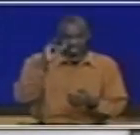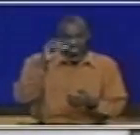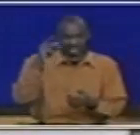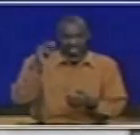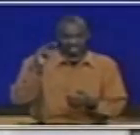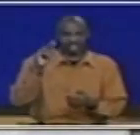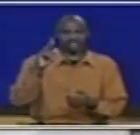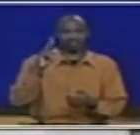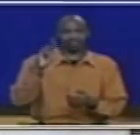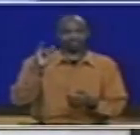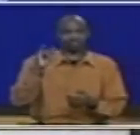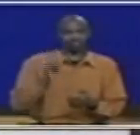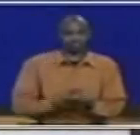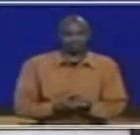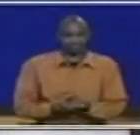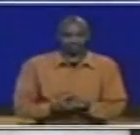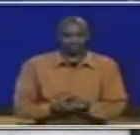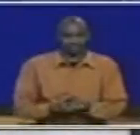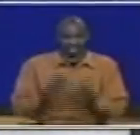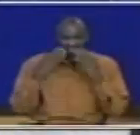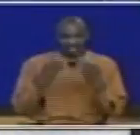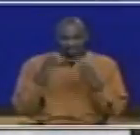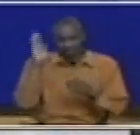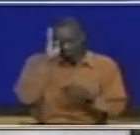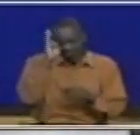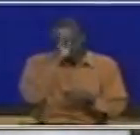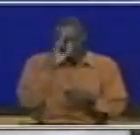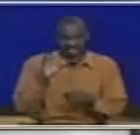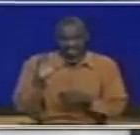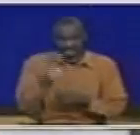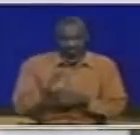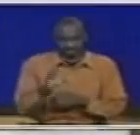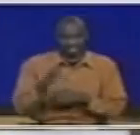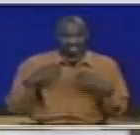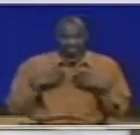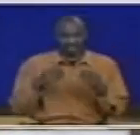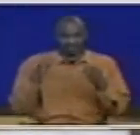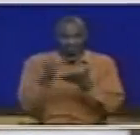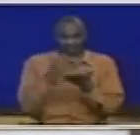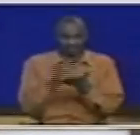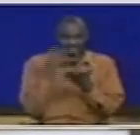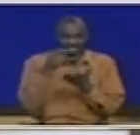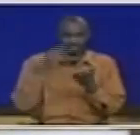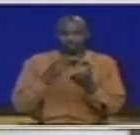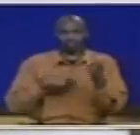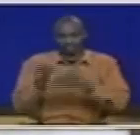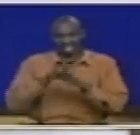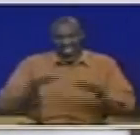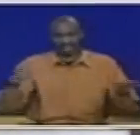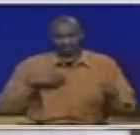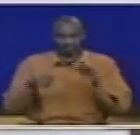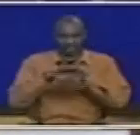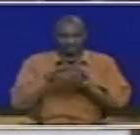reports. The venue, Bungoma County. Occasion, a fundraiser to purchase land for Chimululuchi Primary